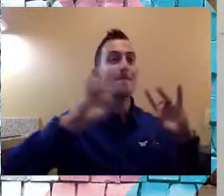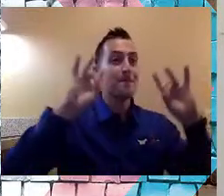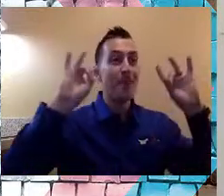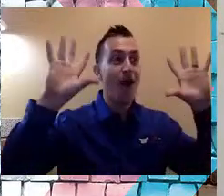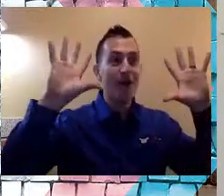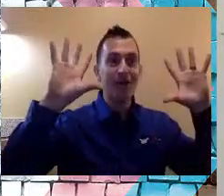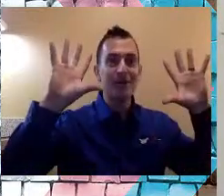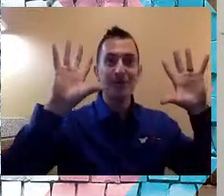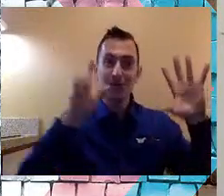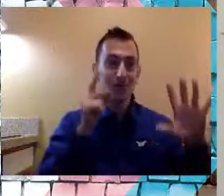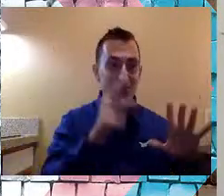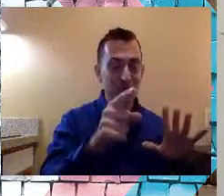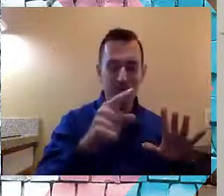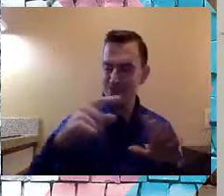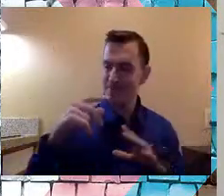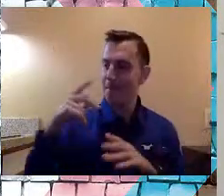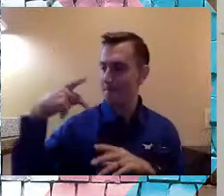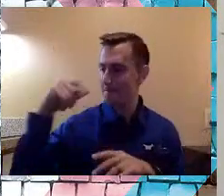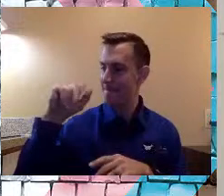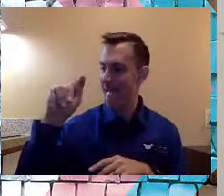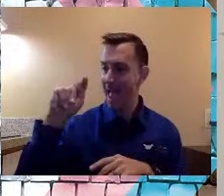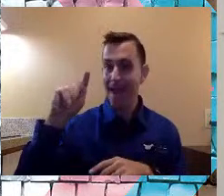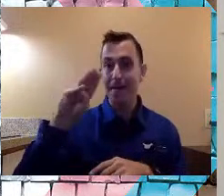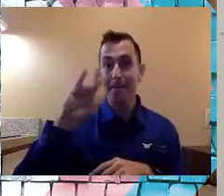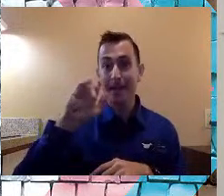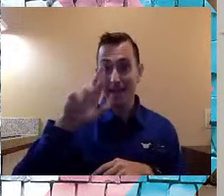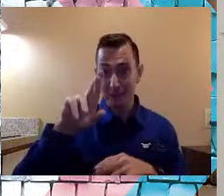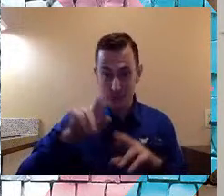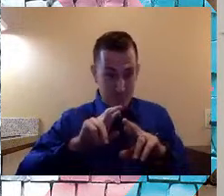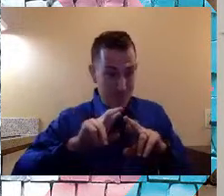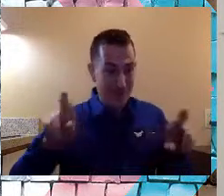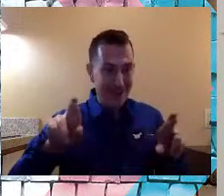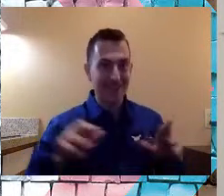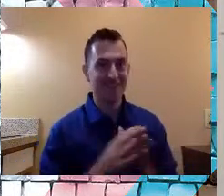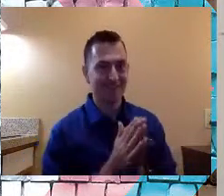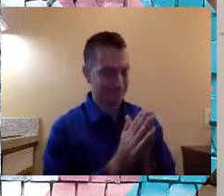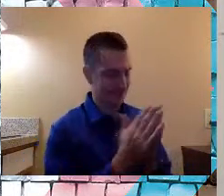Pat Miller. Let's dive right in.